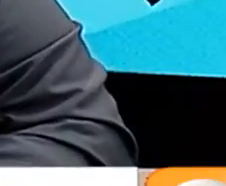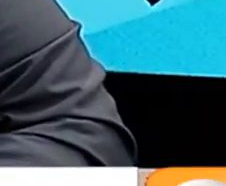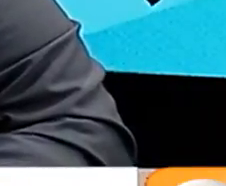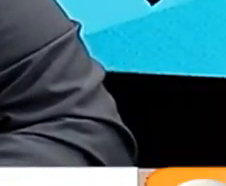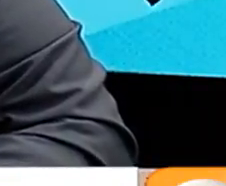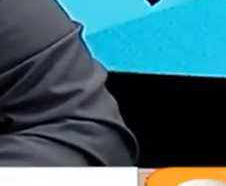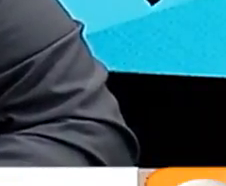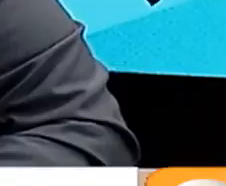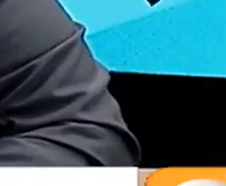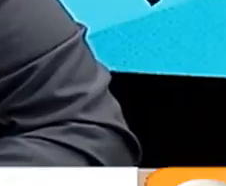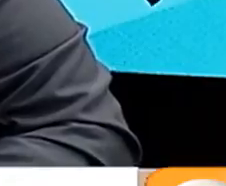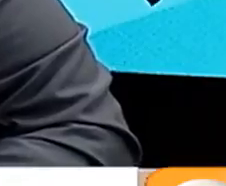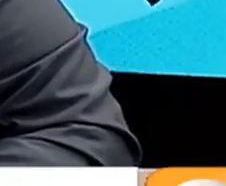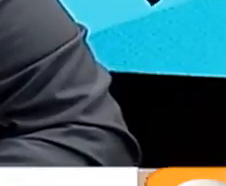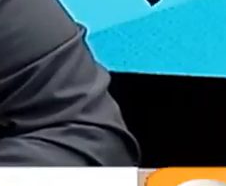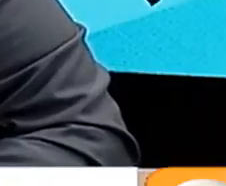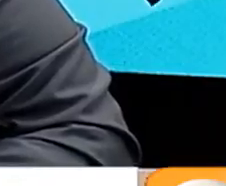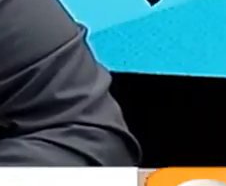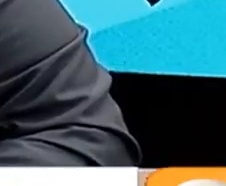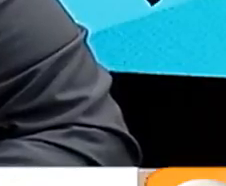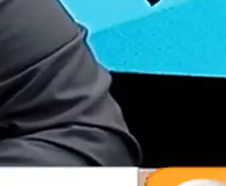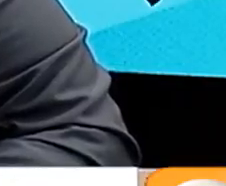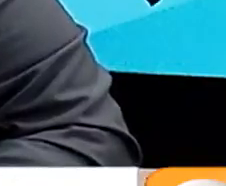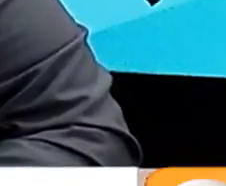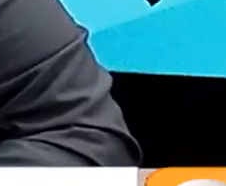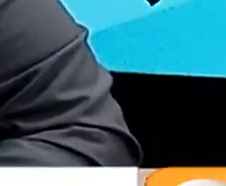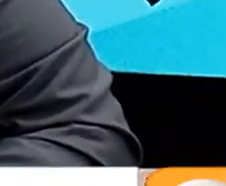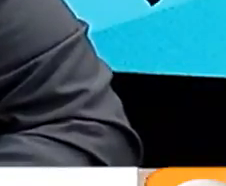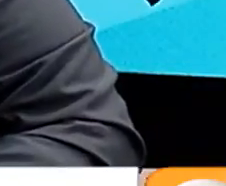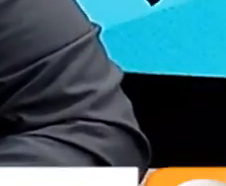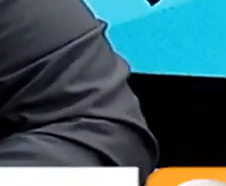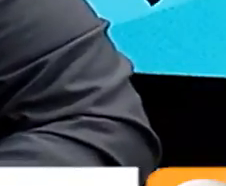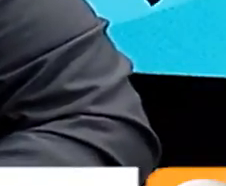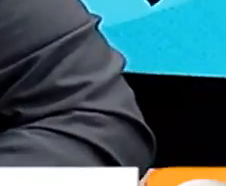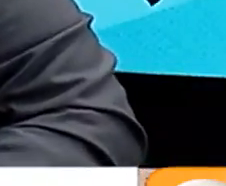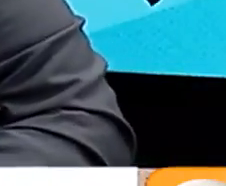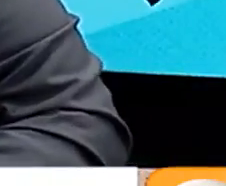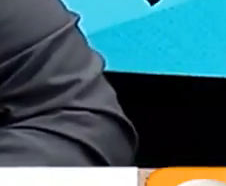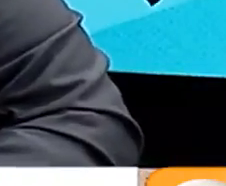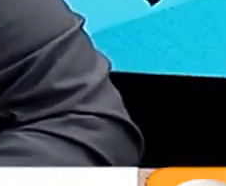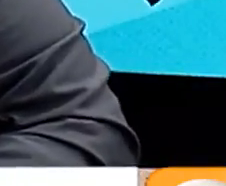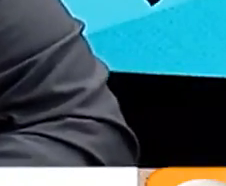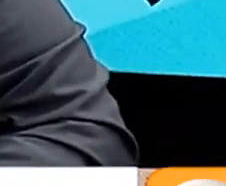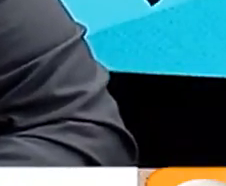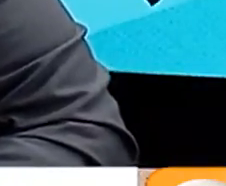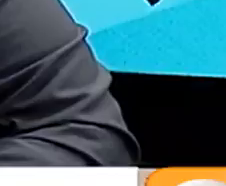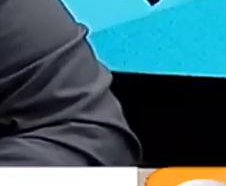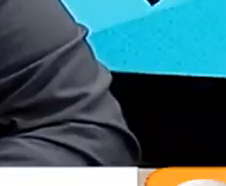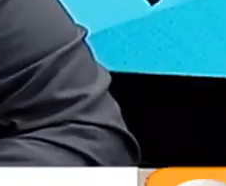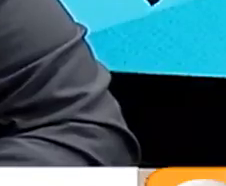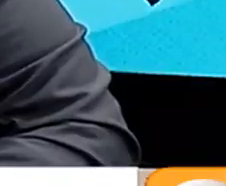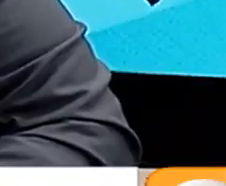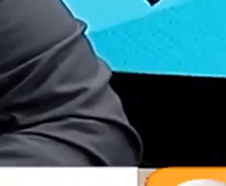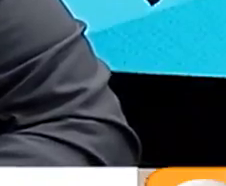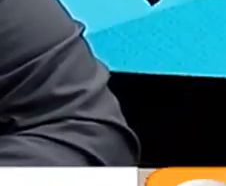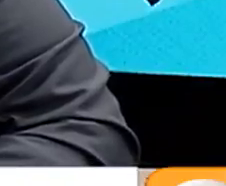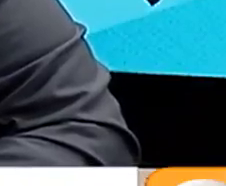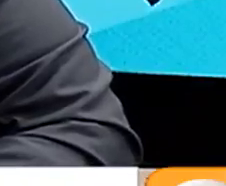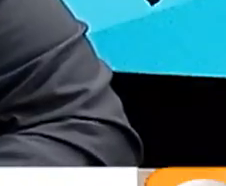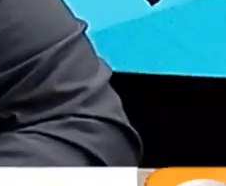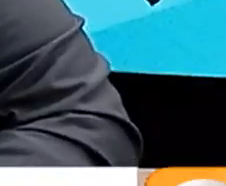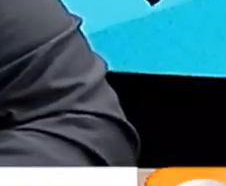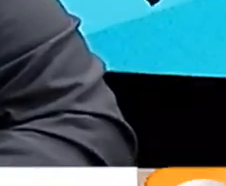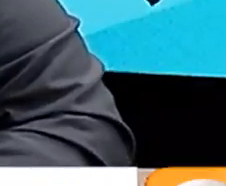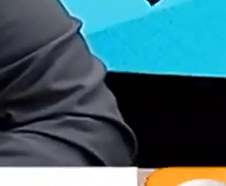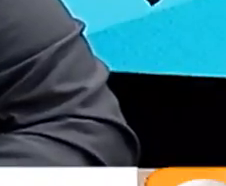we launched a report in conjunction with PwC, and we actually invited the Honorable Members of Parliament, and